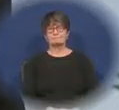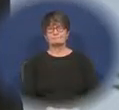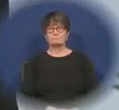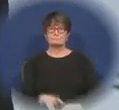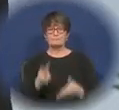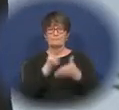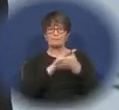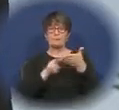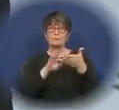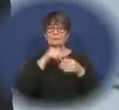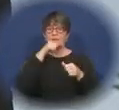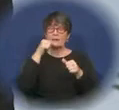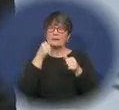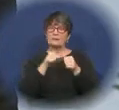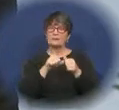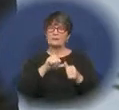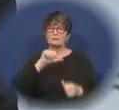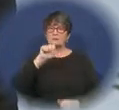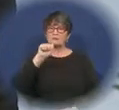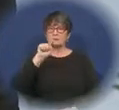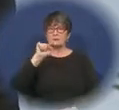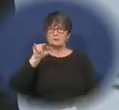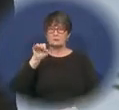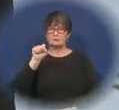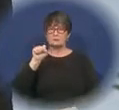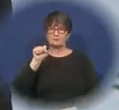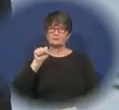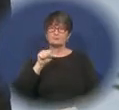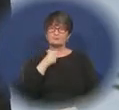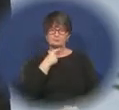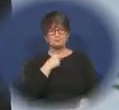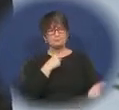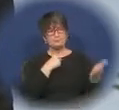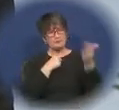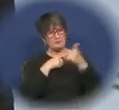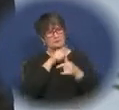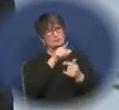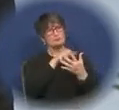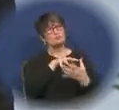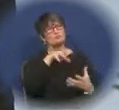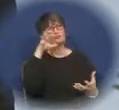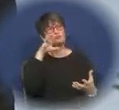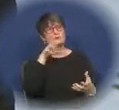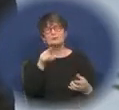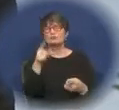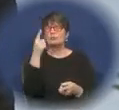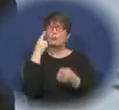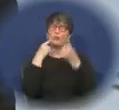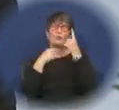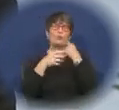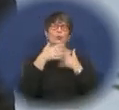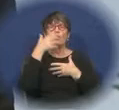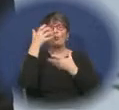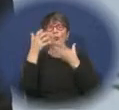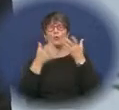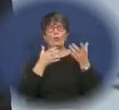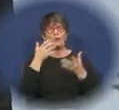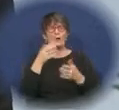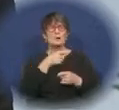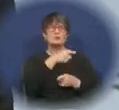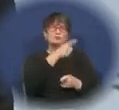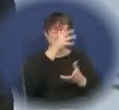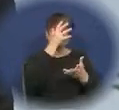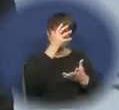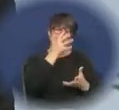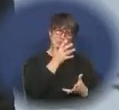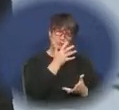A reading from the letter of St. James. Come now, you rich, weep and wail over your impending